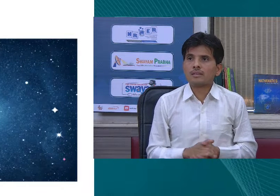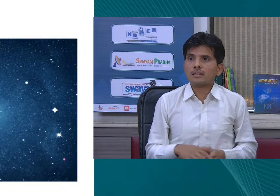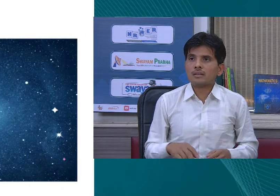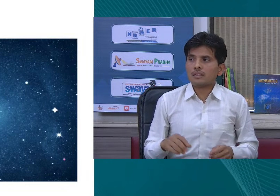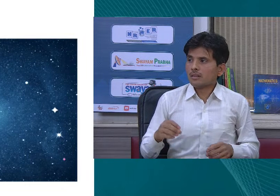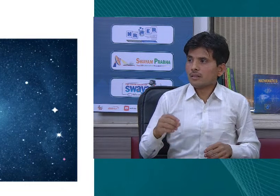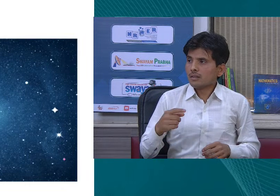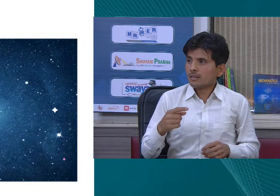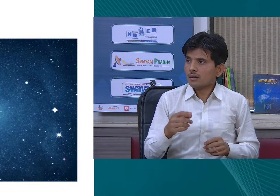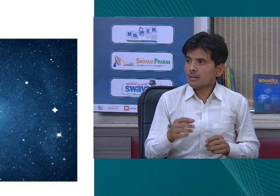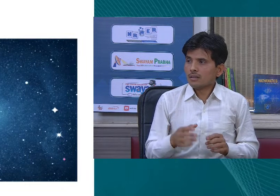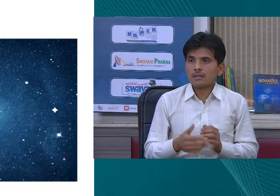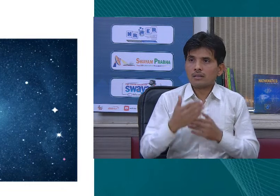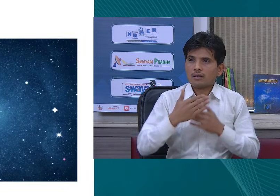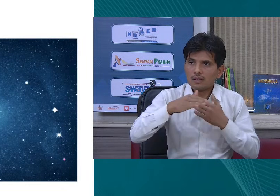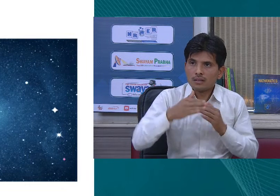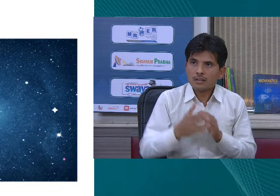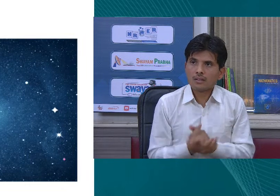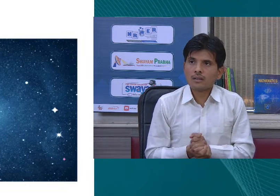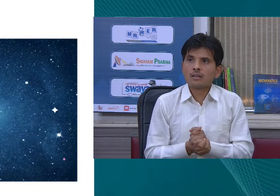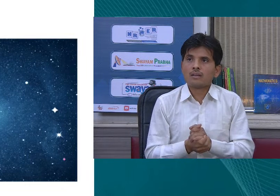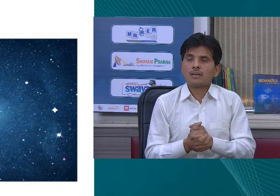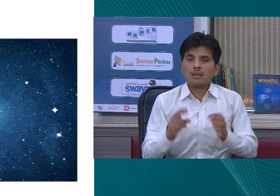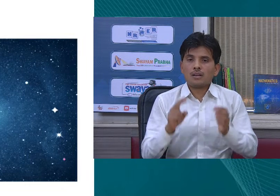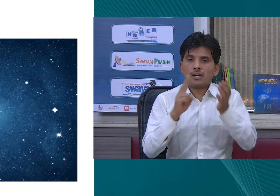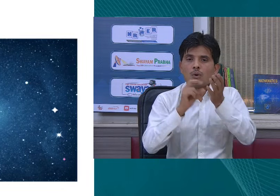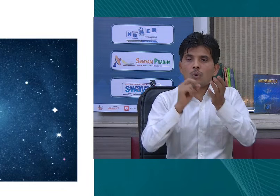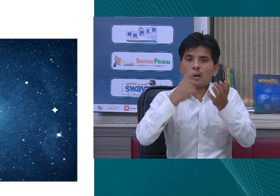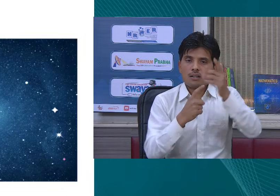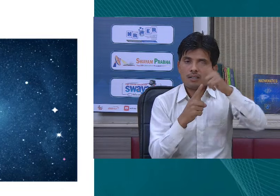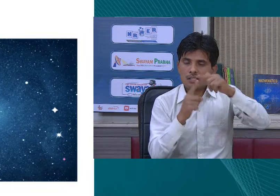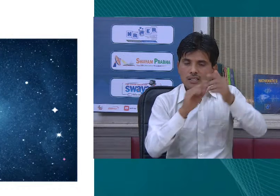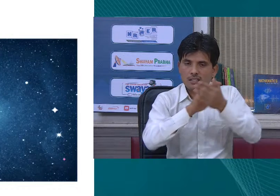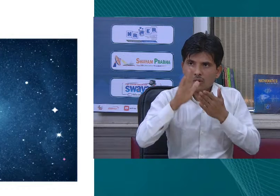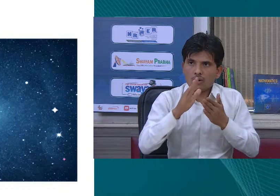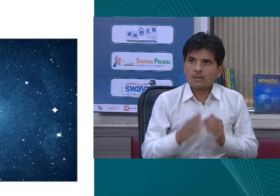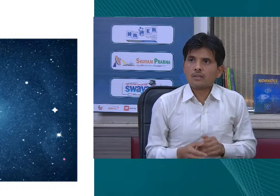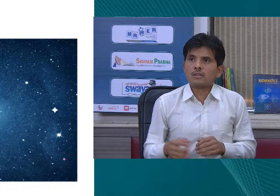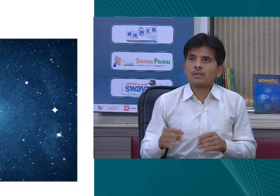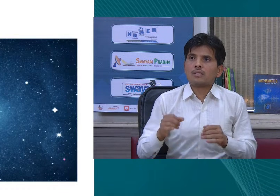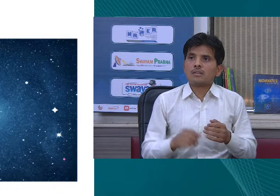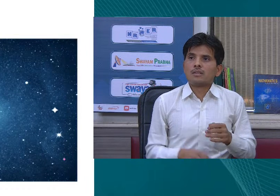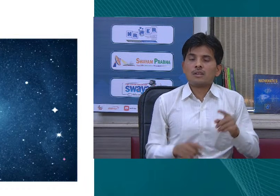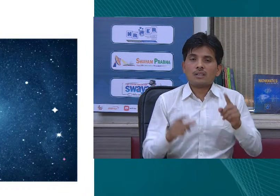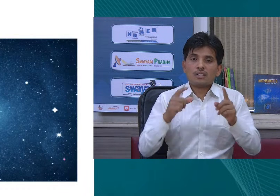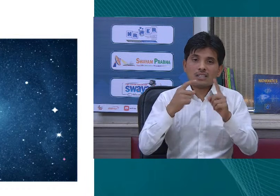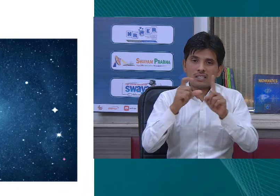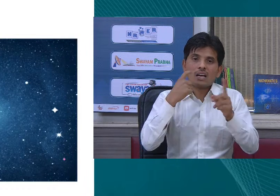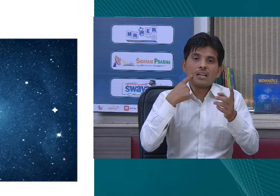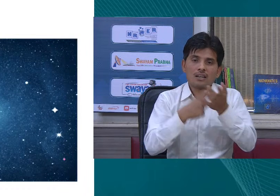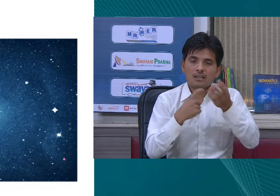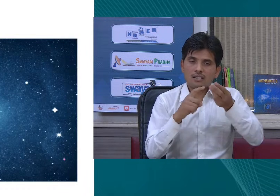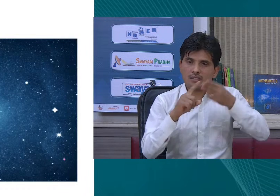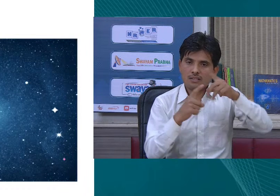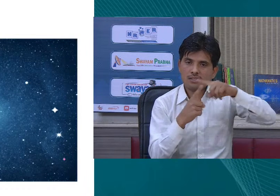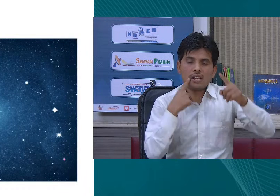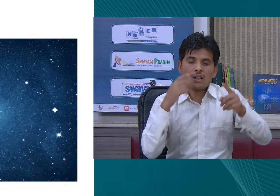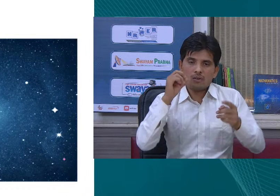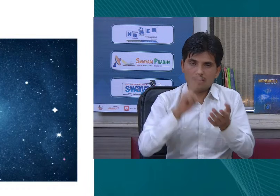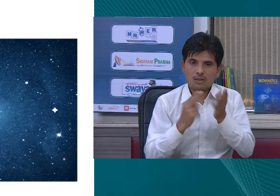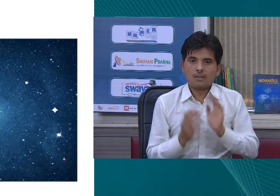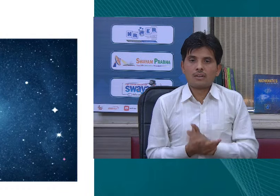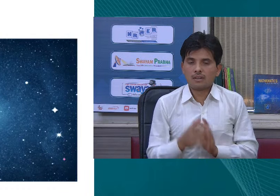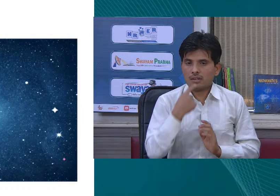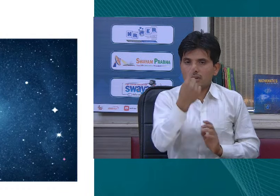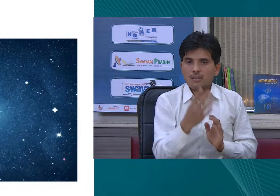call it? Because it indicates the north direction. So many a times we had heard